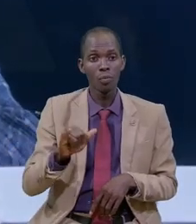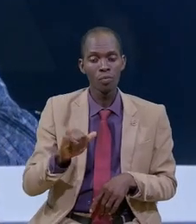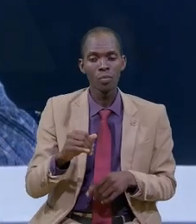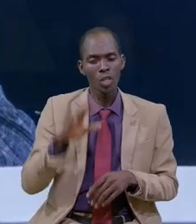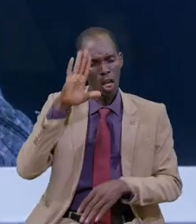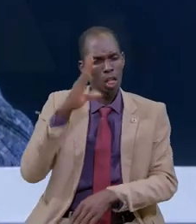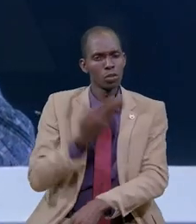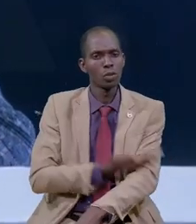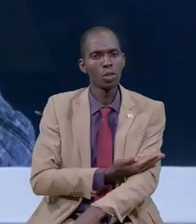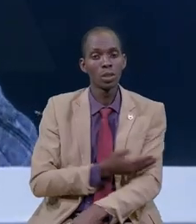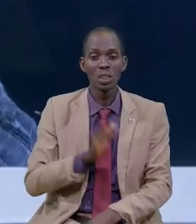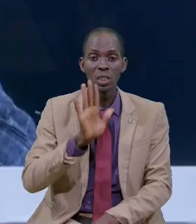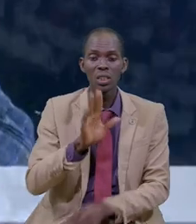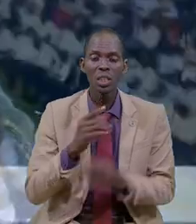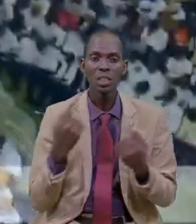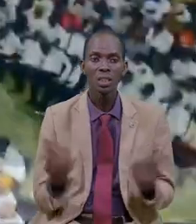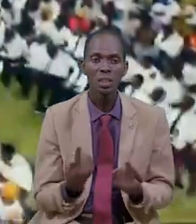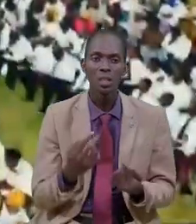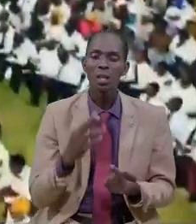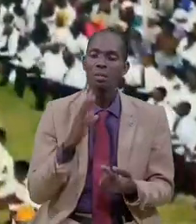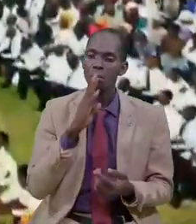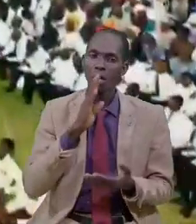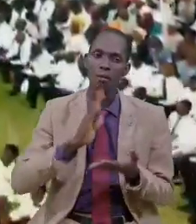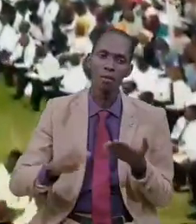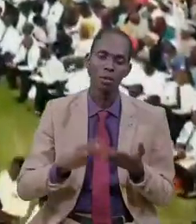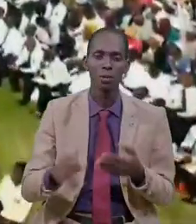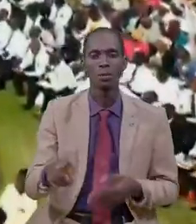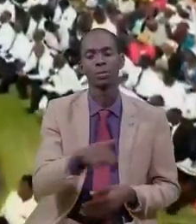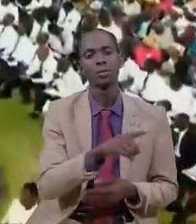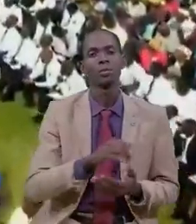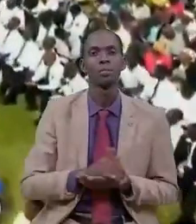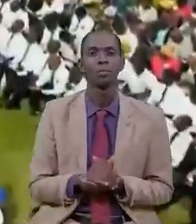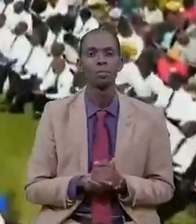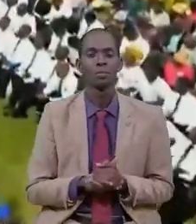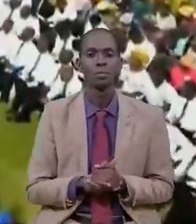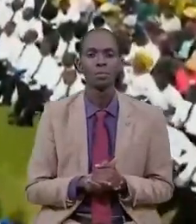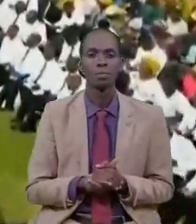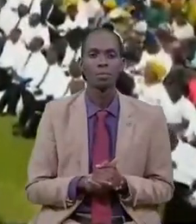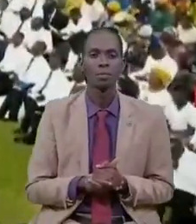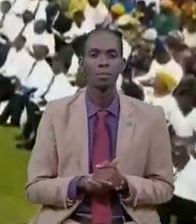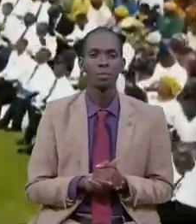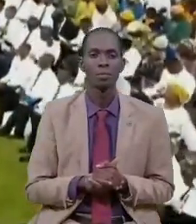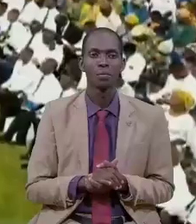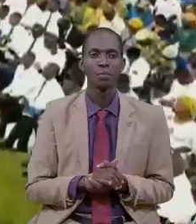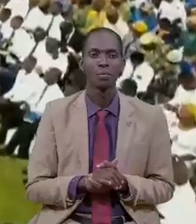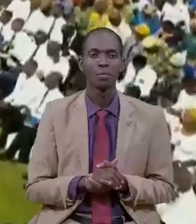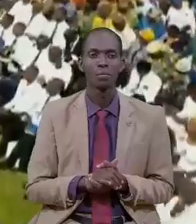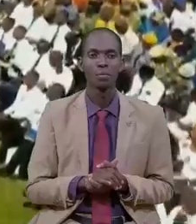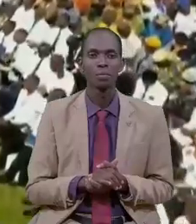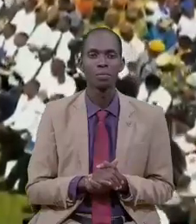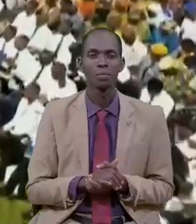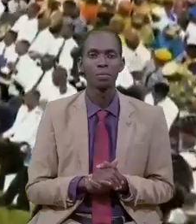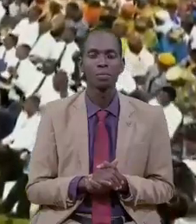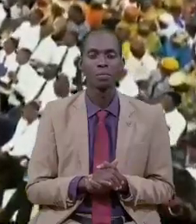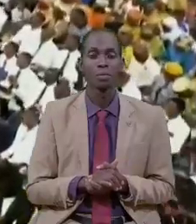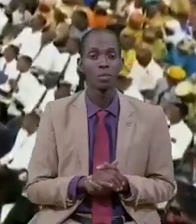sins are forgiven thee. Voyons à part de Marc chapitre 2, le verset 2. Et il s'assembla un si grand nombre de